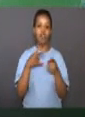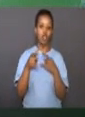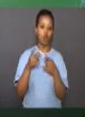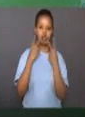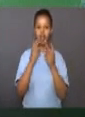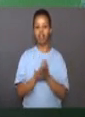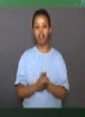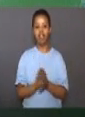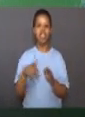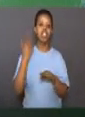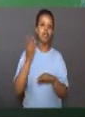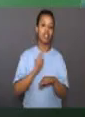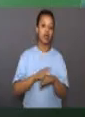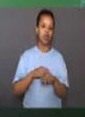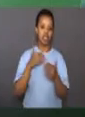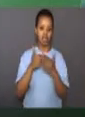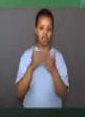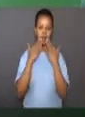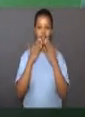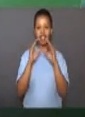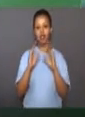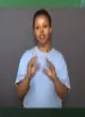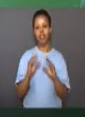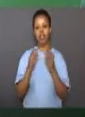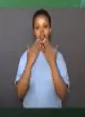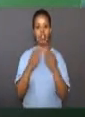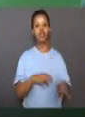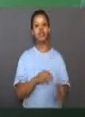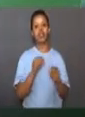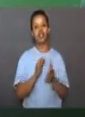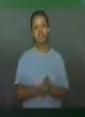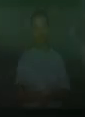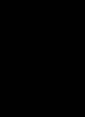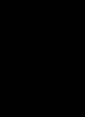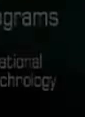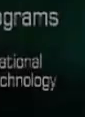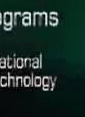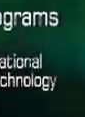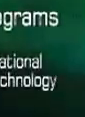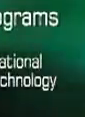Until next time, thank you, teacher. Thank you, students.